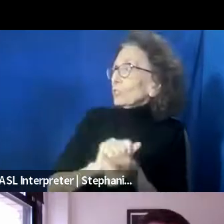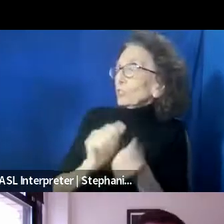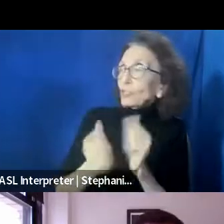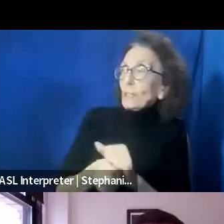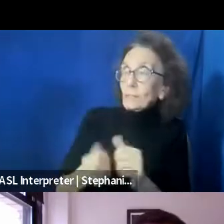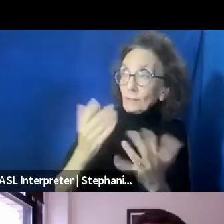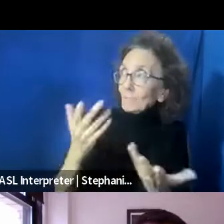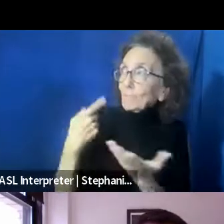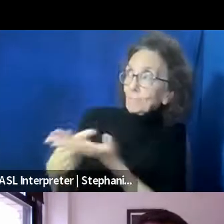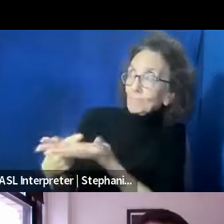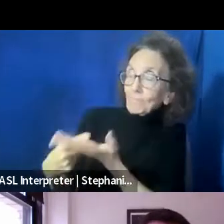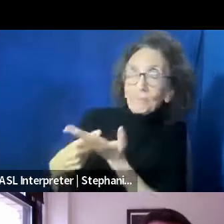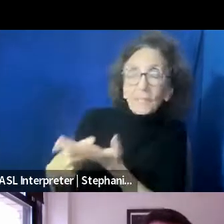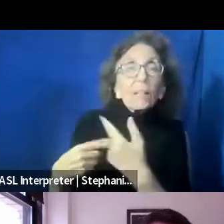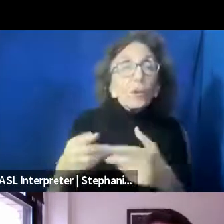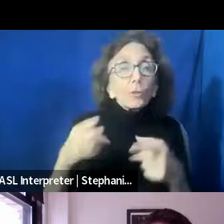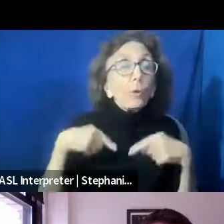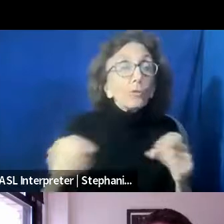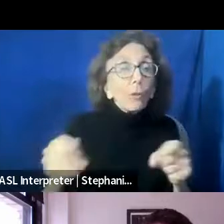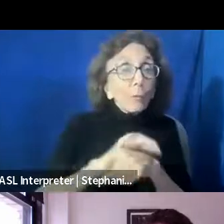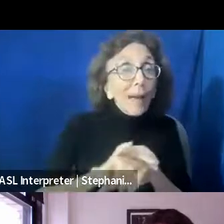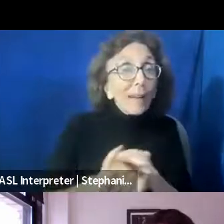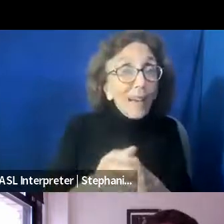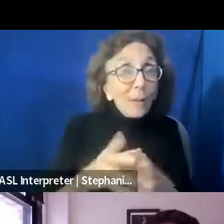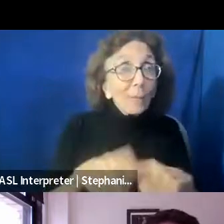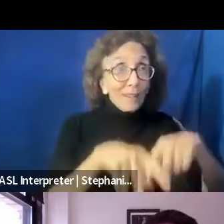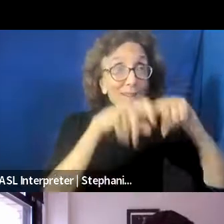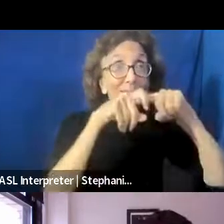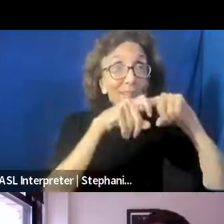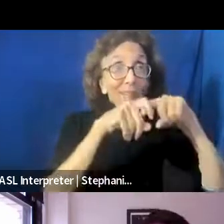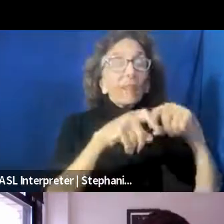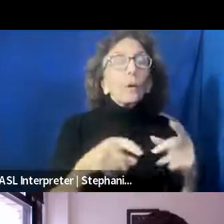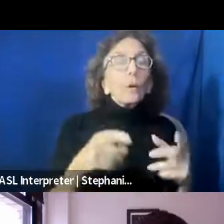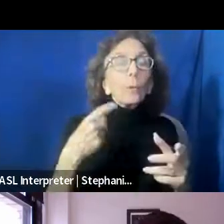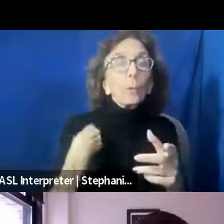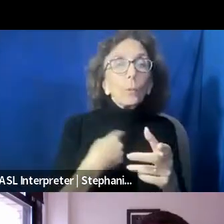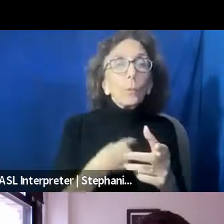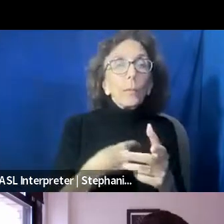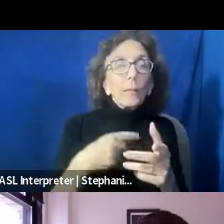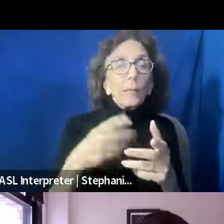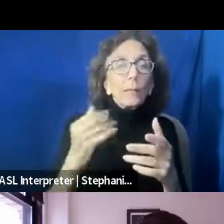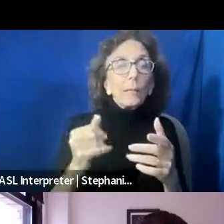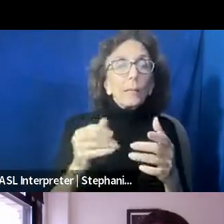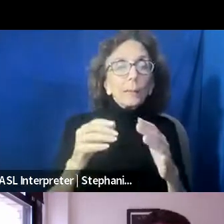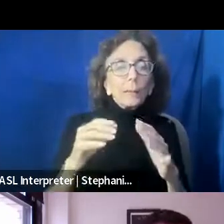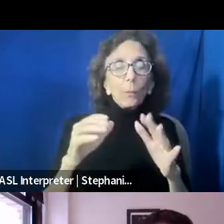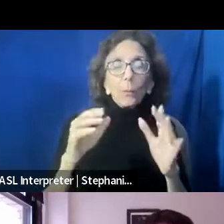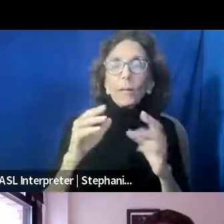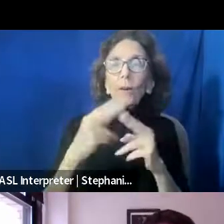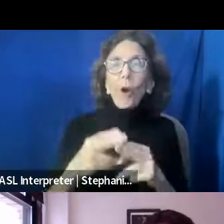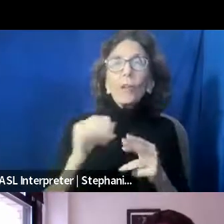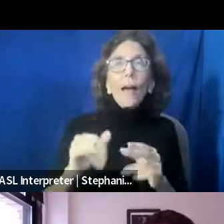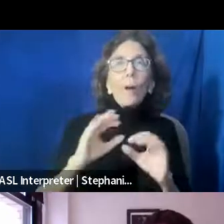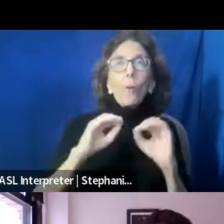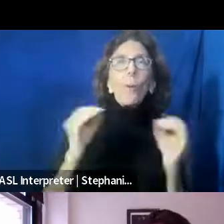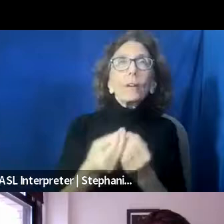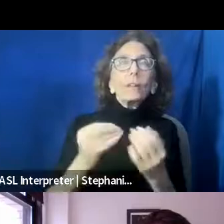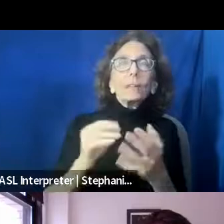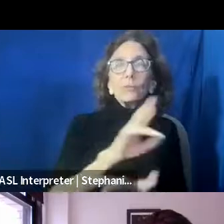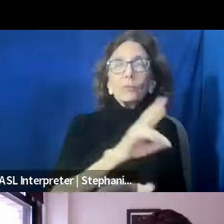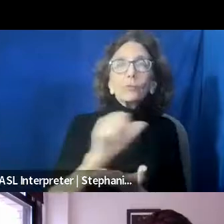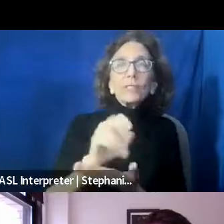pandemic, it was an opportunity to do what we've called an organizational reset,